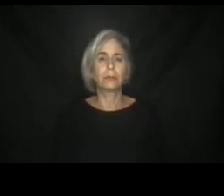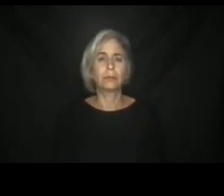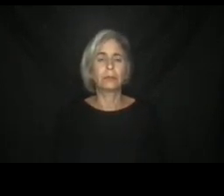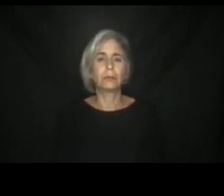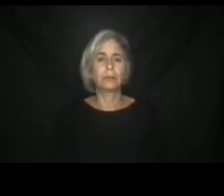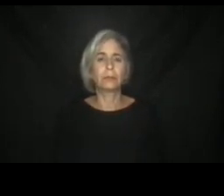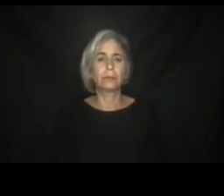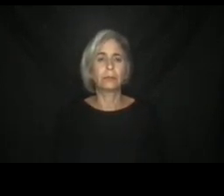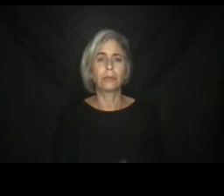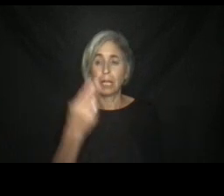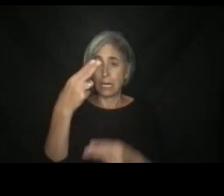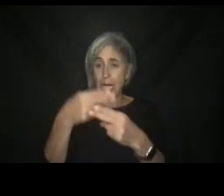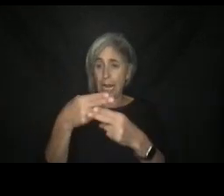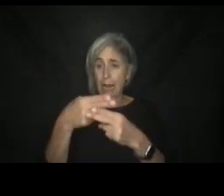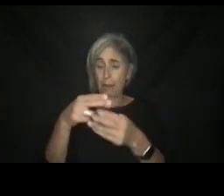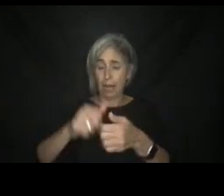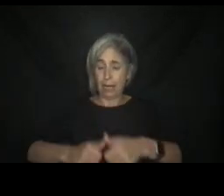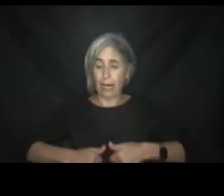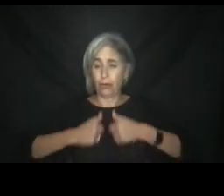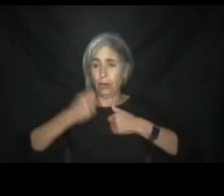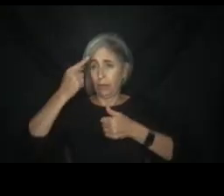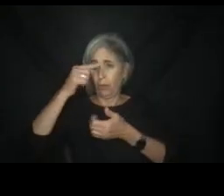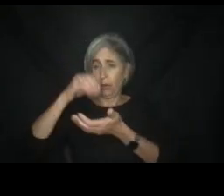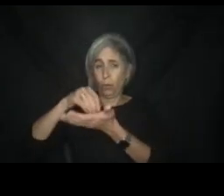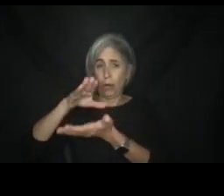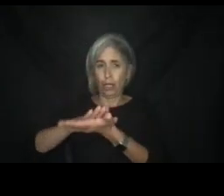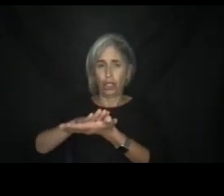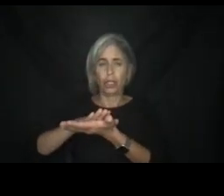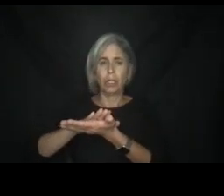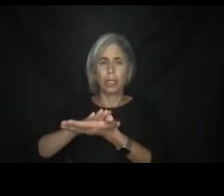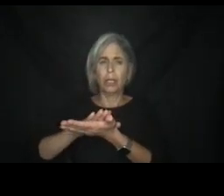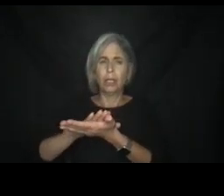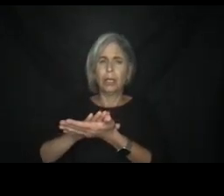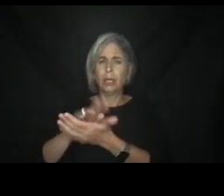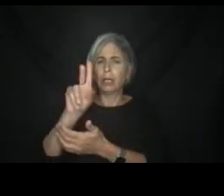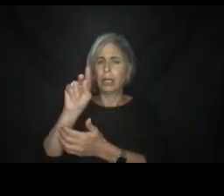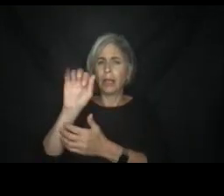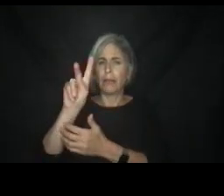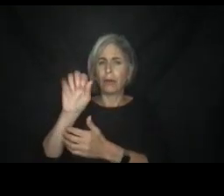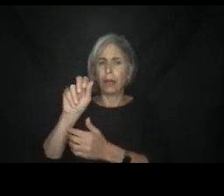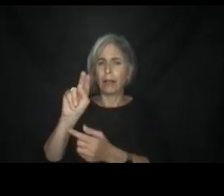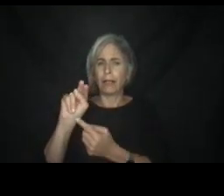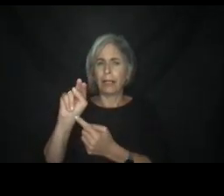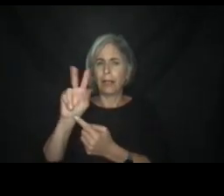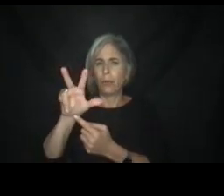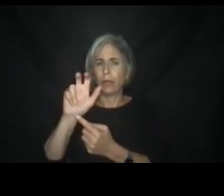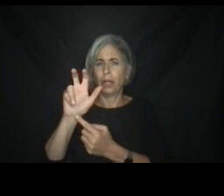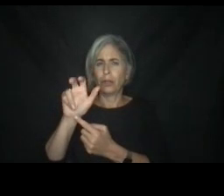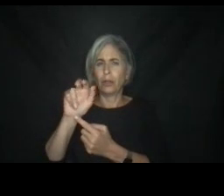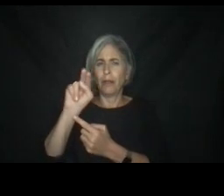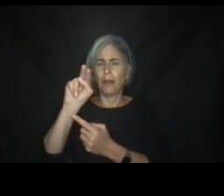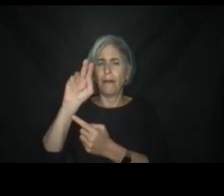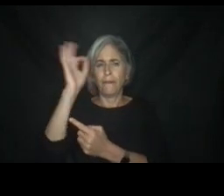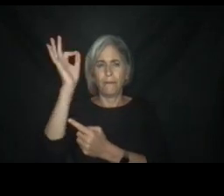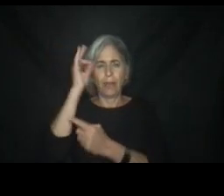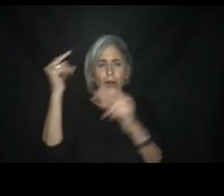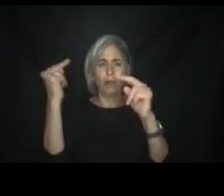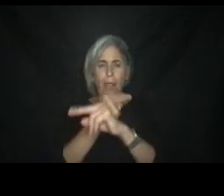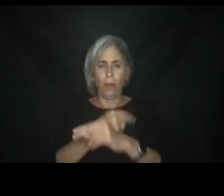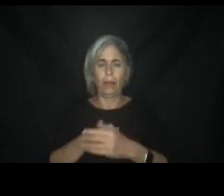Don't forget to state your name and address for the record. Okay, Kayla Franklin, 800 Federal Highway.